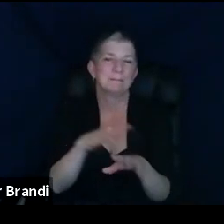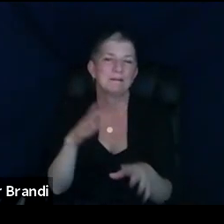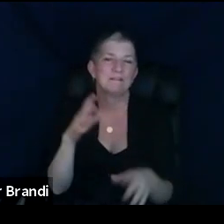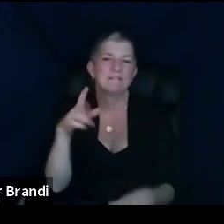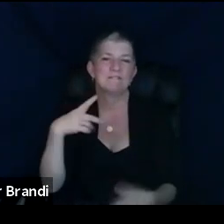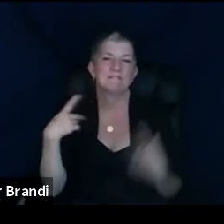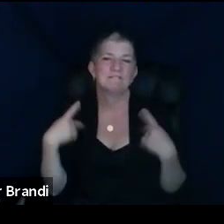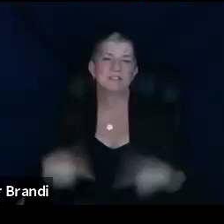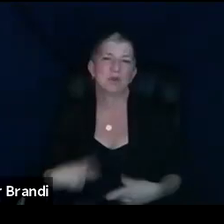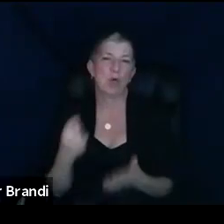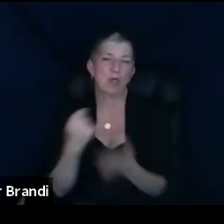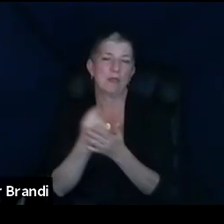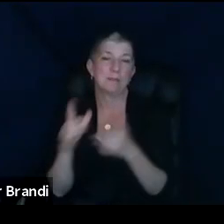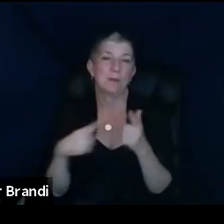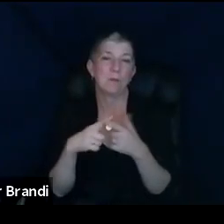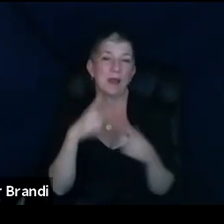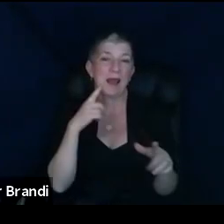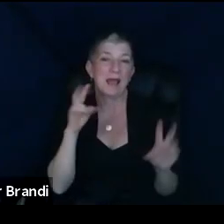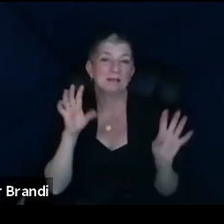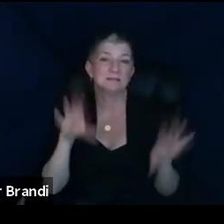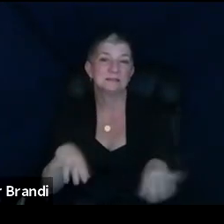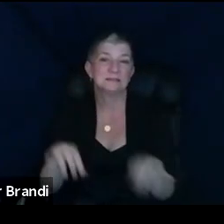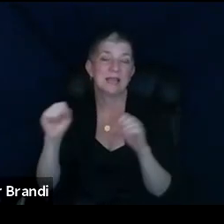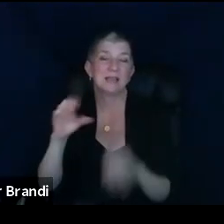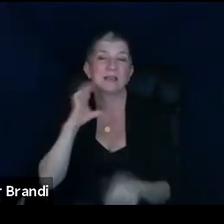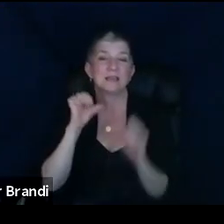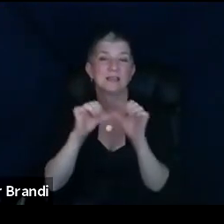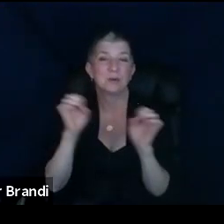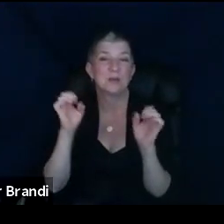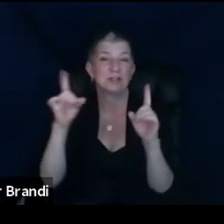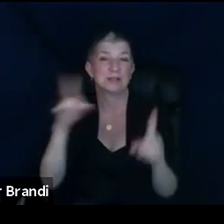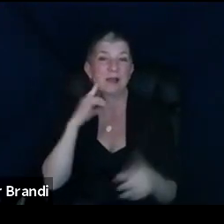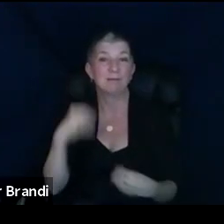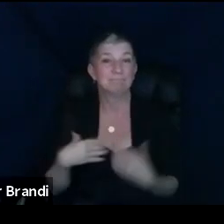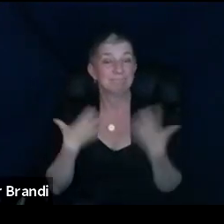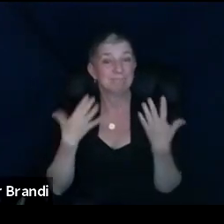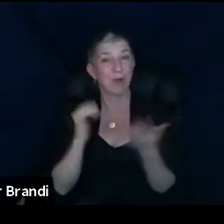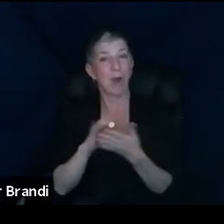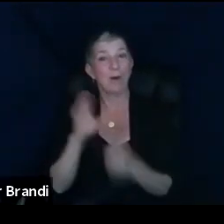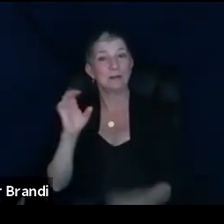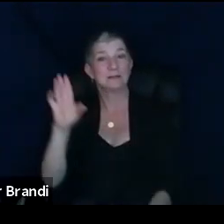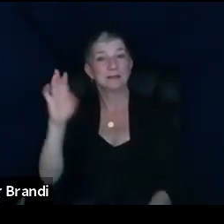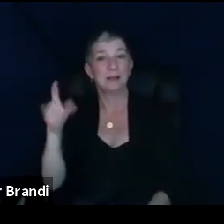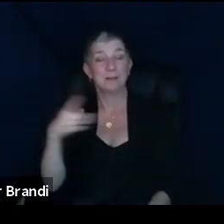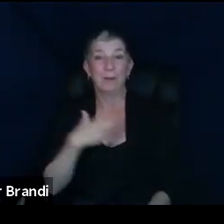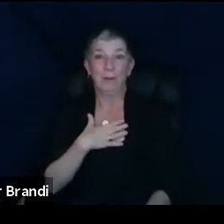see a continuing education on it, it just really gives me a giggle because I'm just like, oh, it's cupping. Oh,